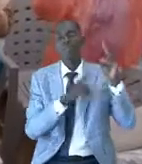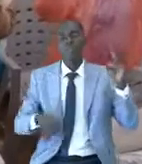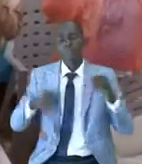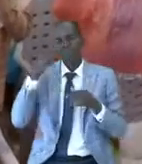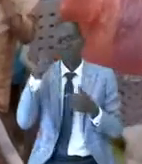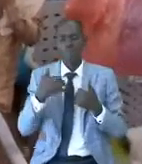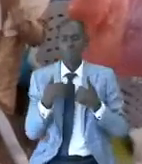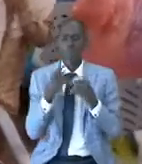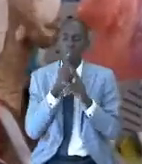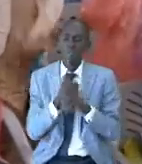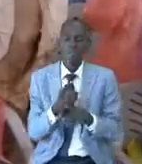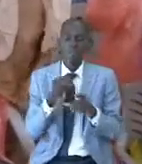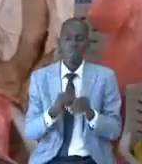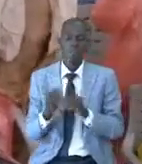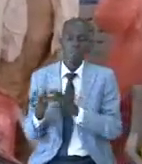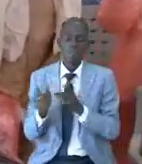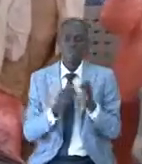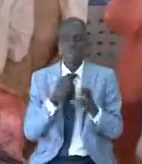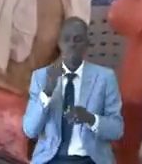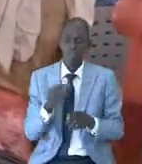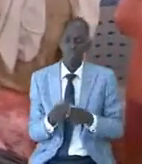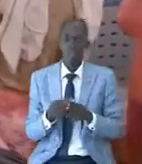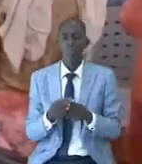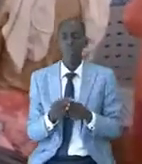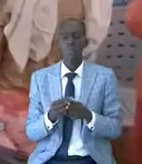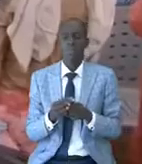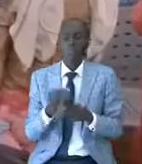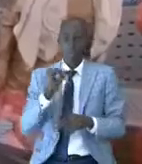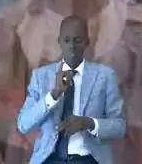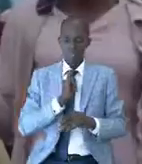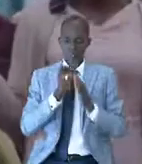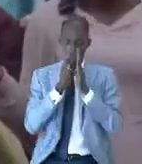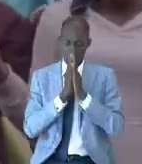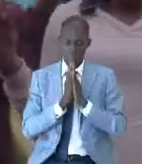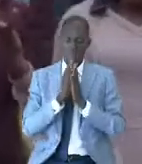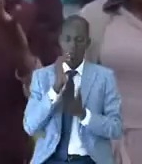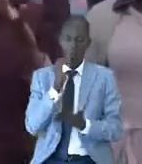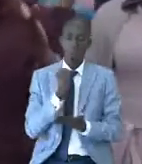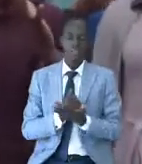have answered. In Jesus' name, I pray.